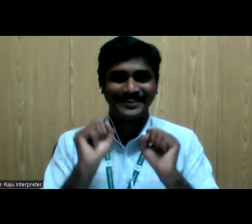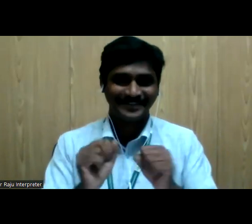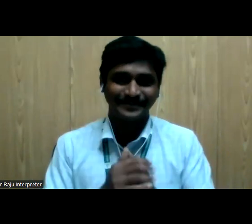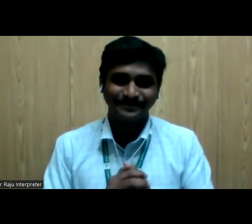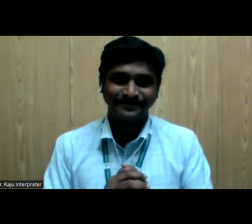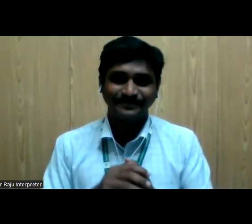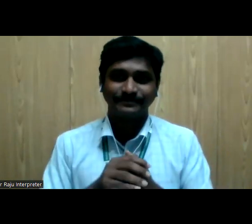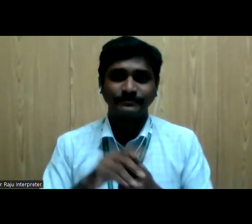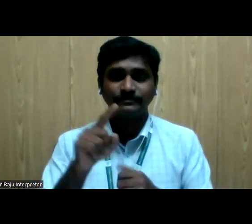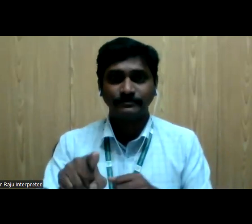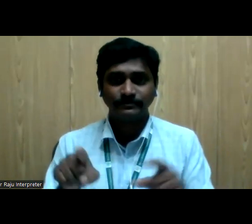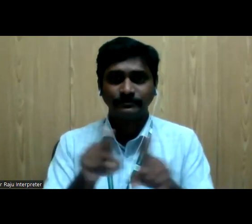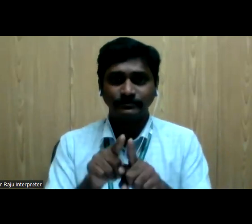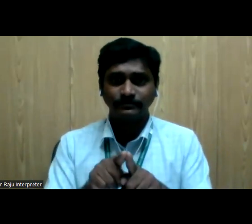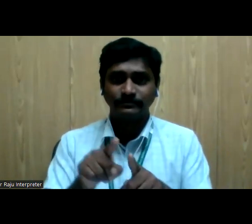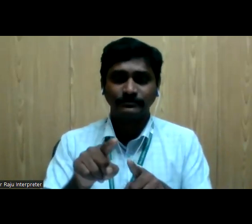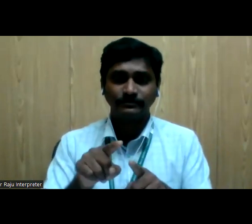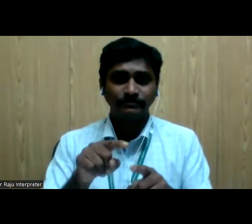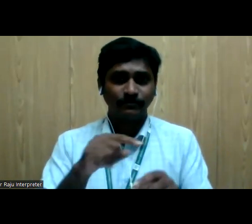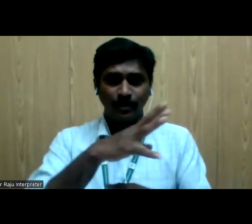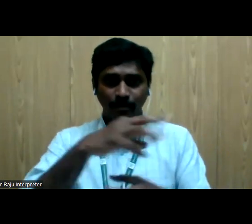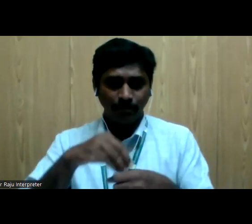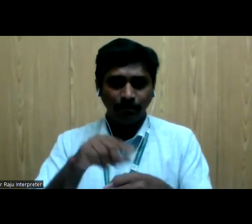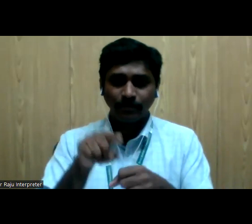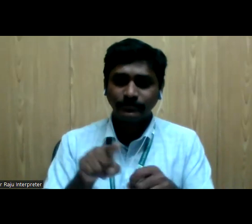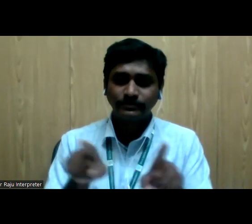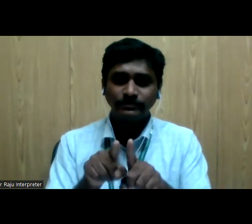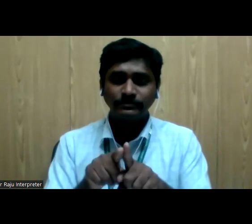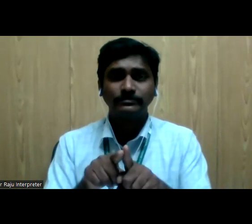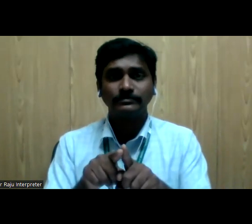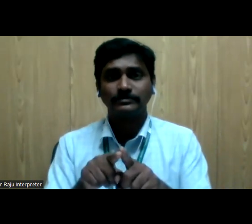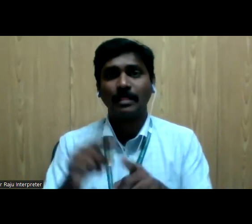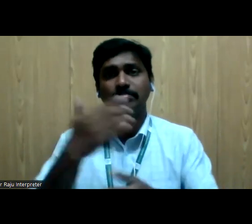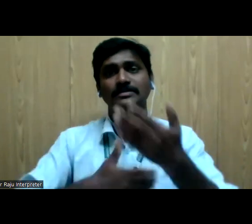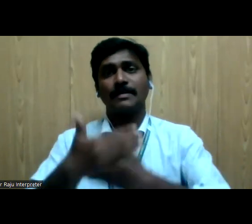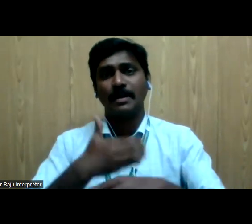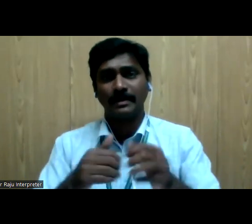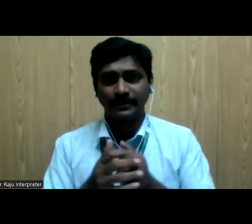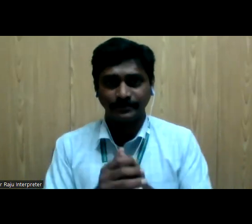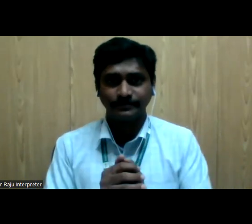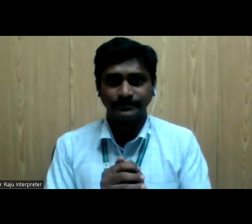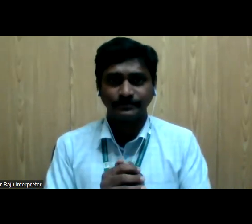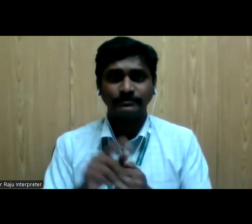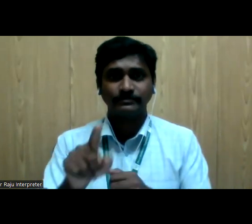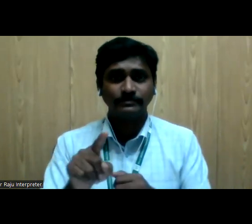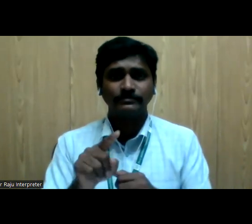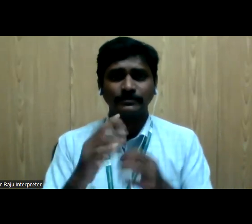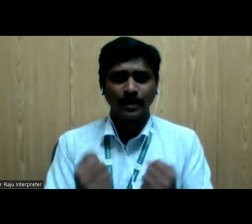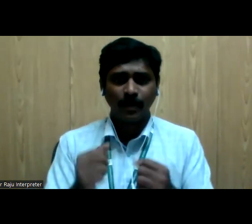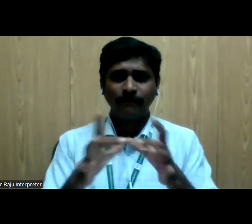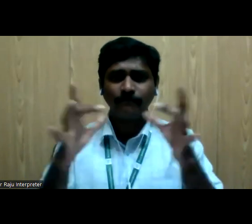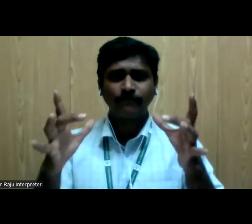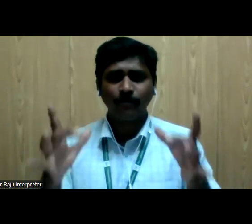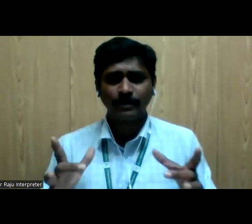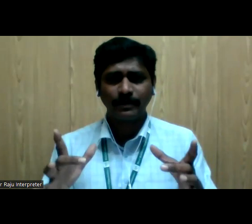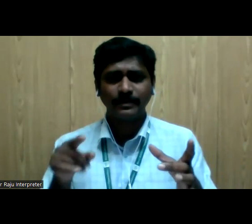area of education and skill development for children and youth with disabilities. Currently, the foundation has 40 plus